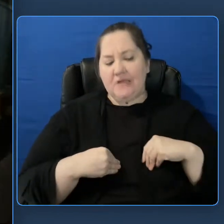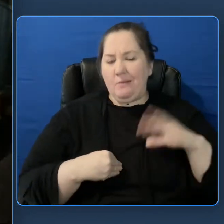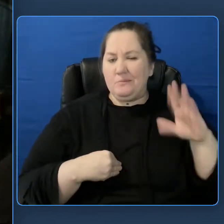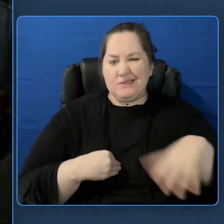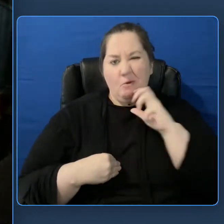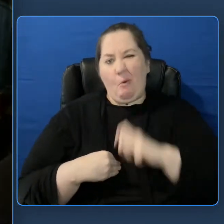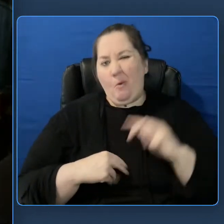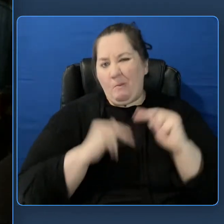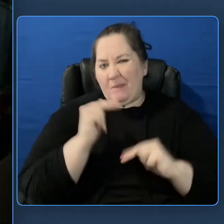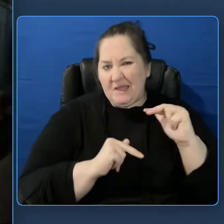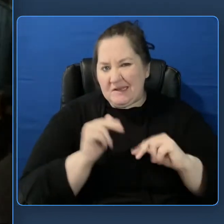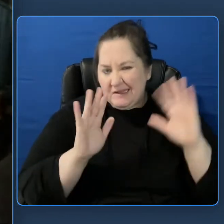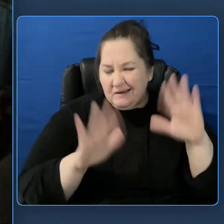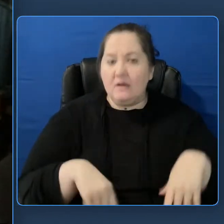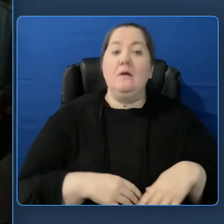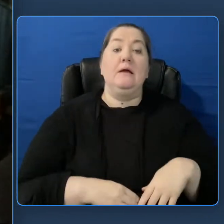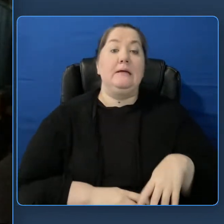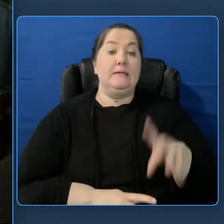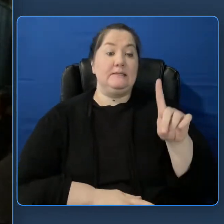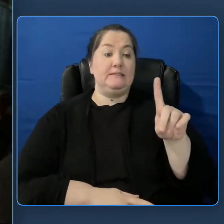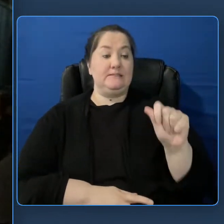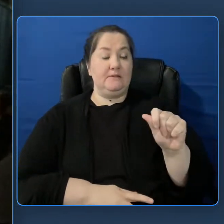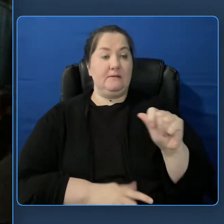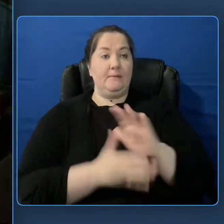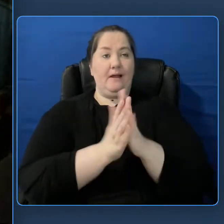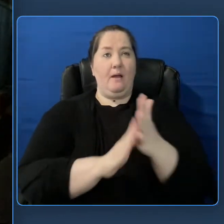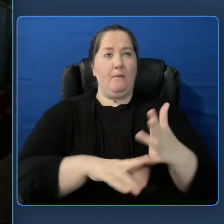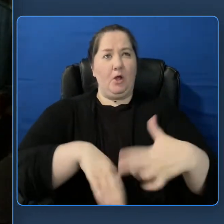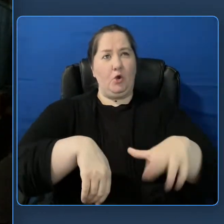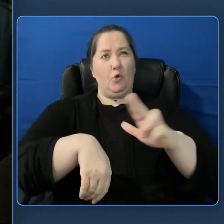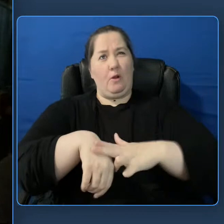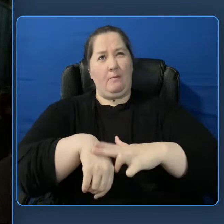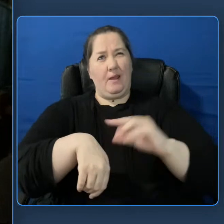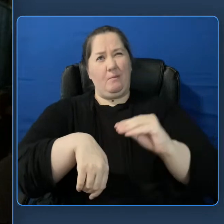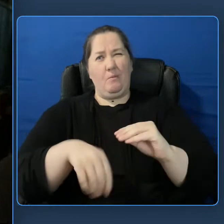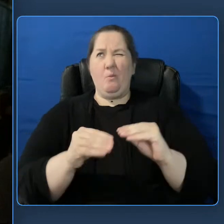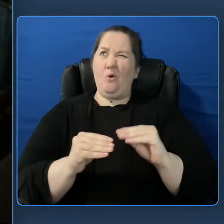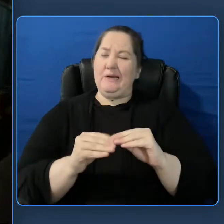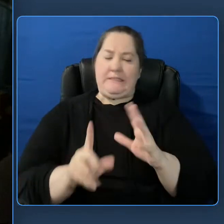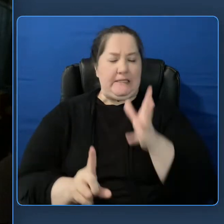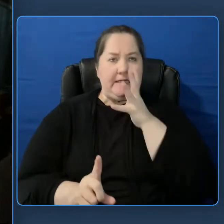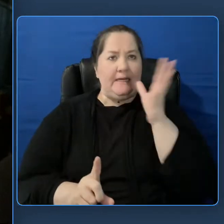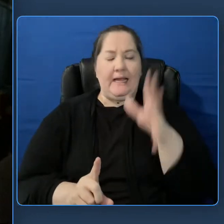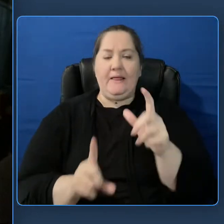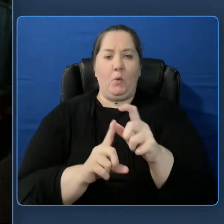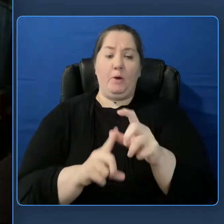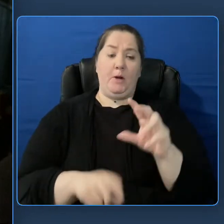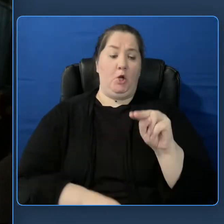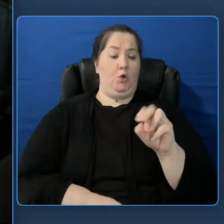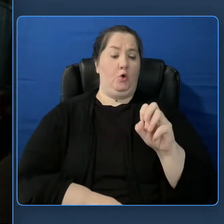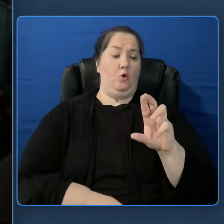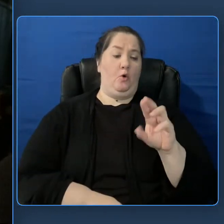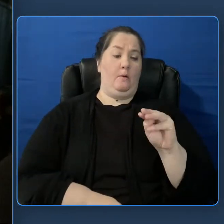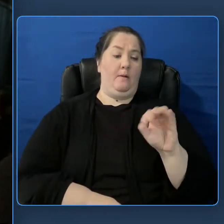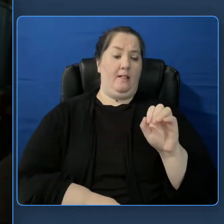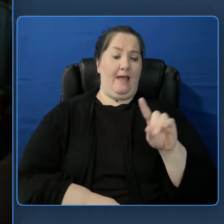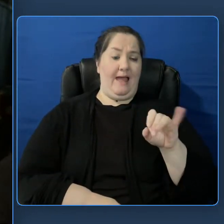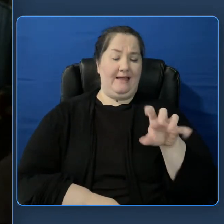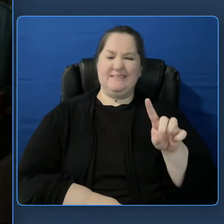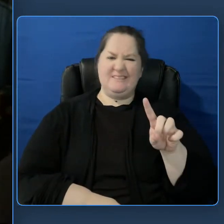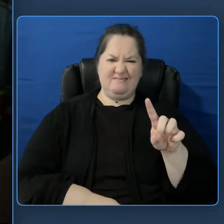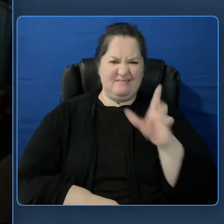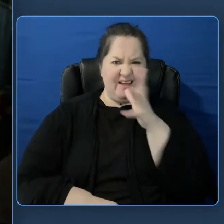once disability is normalized more, and I hate that term, but it's just a fact. Once disability is normalized and people see